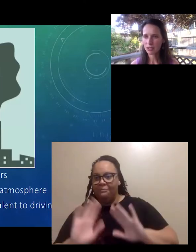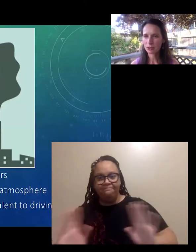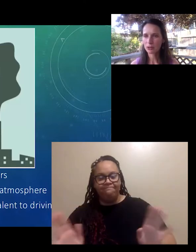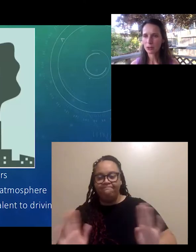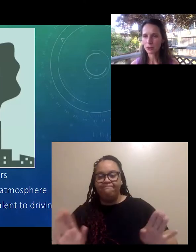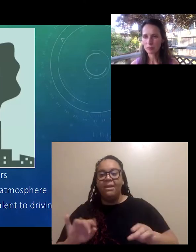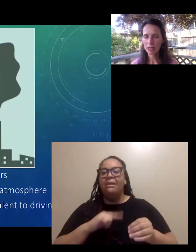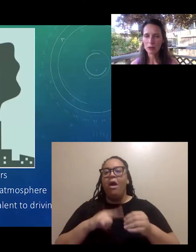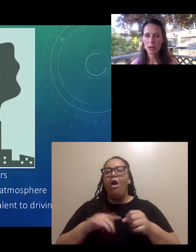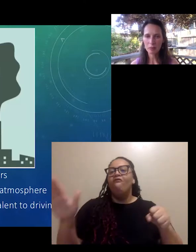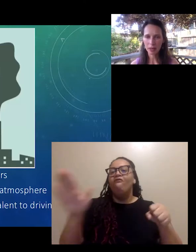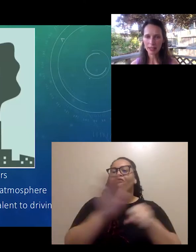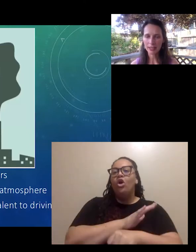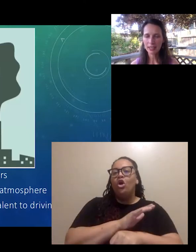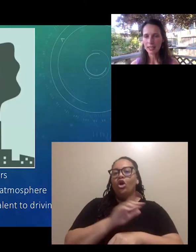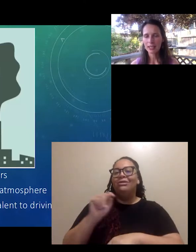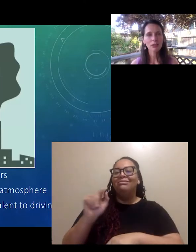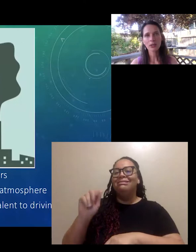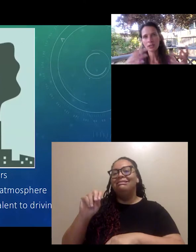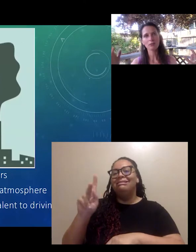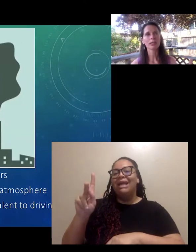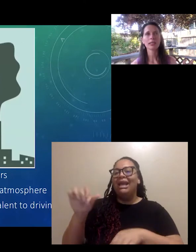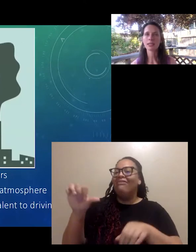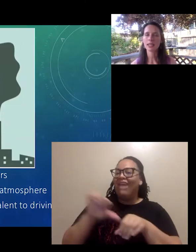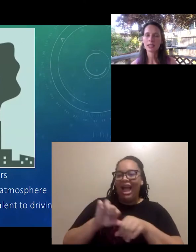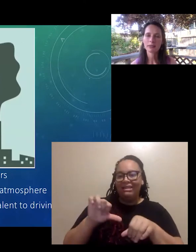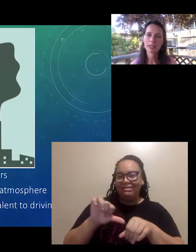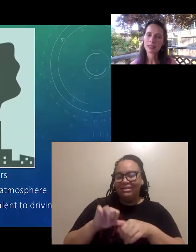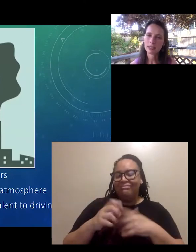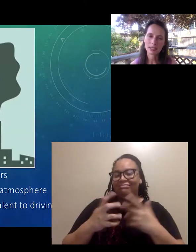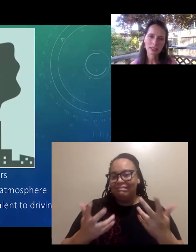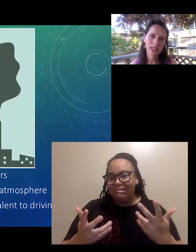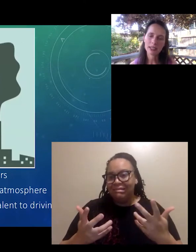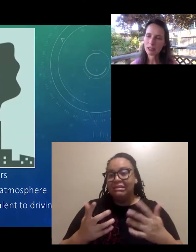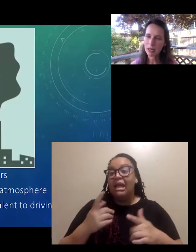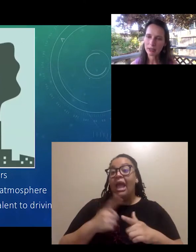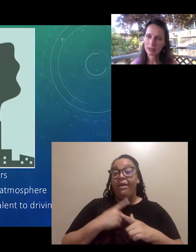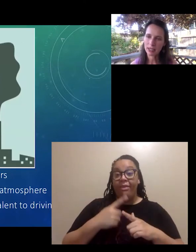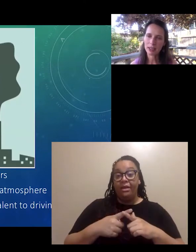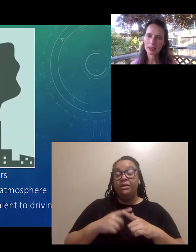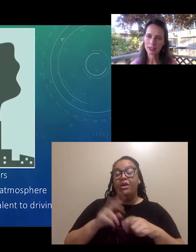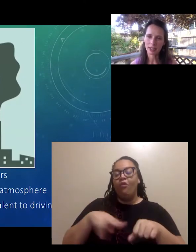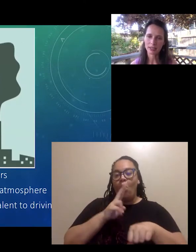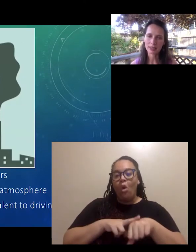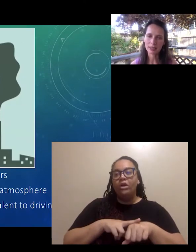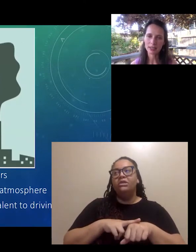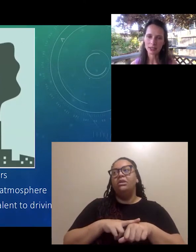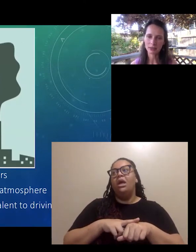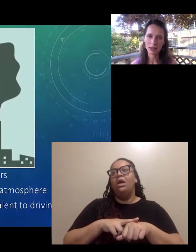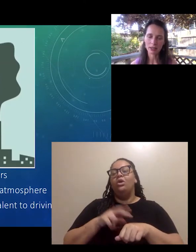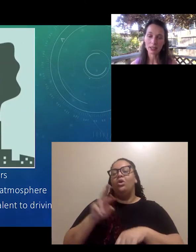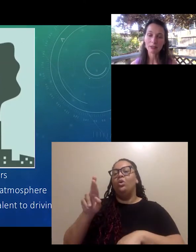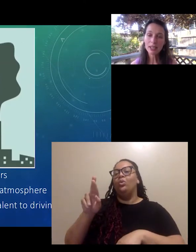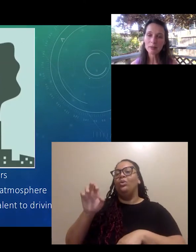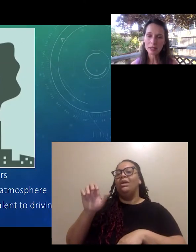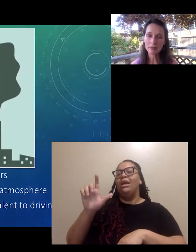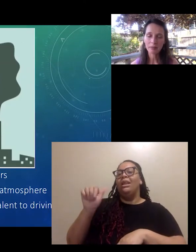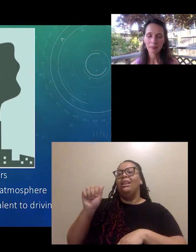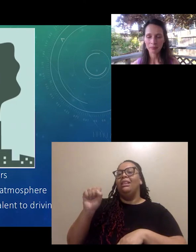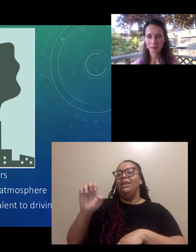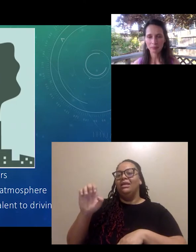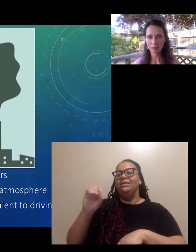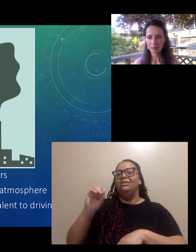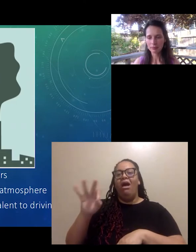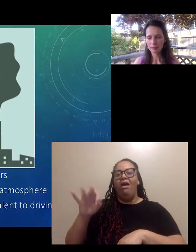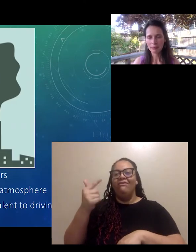um, to cremate one body. And of course the release of the, the different heavy metals and other toxins into our environment.